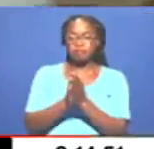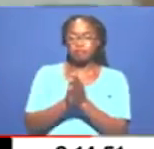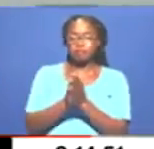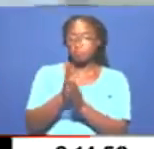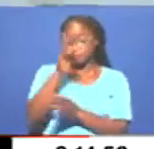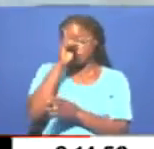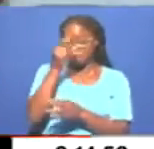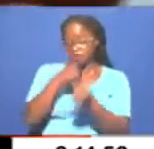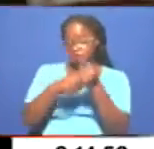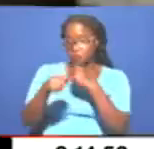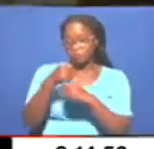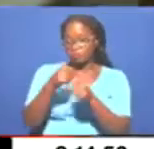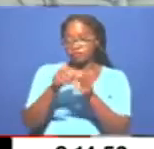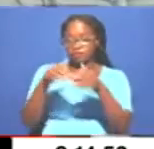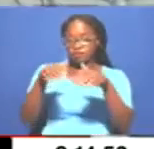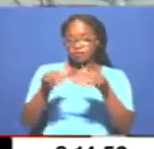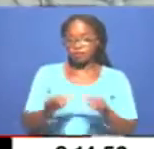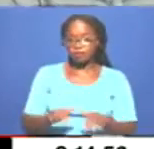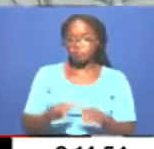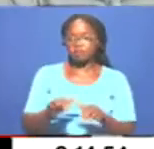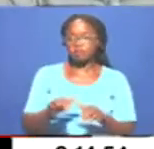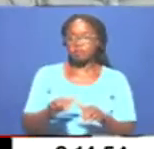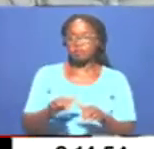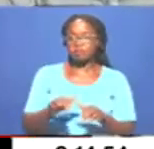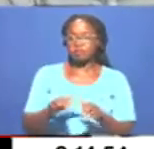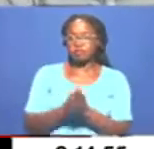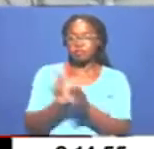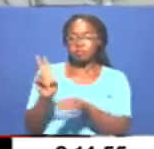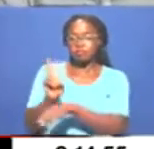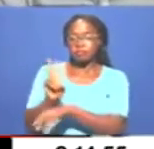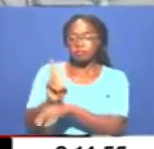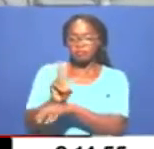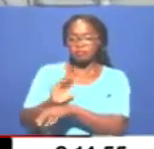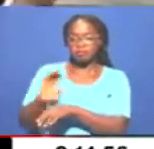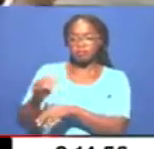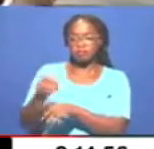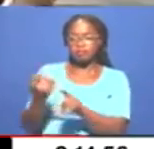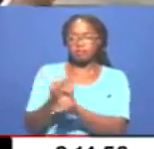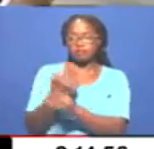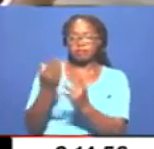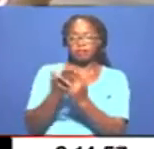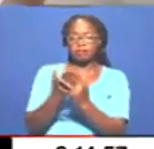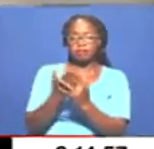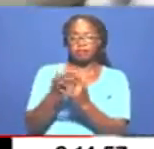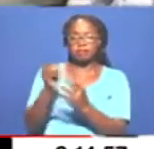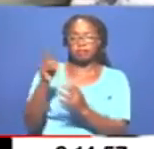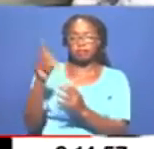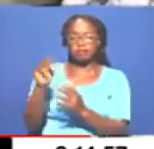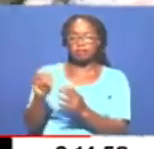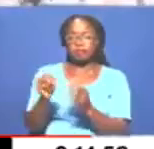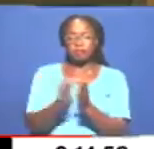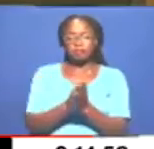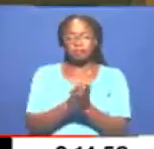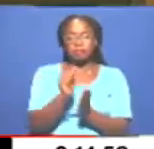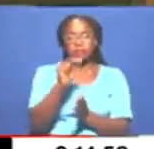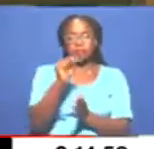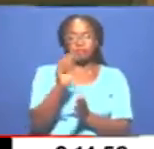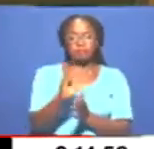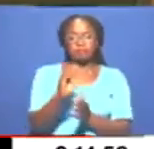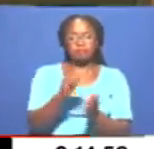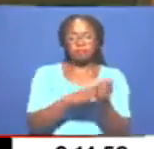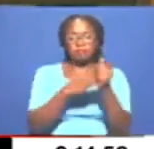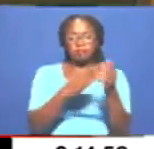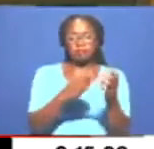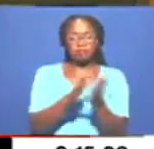commissioner spoke at a funeral service in Muhanda village in Vihiga County, where differences between ODM and ANC leaders took center stage.